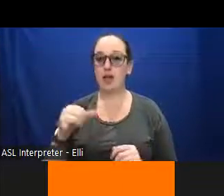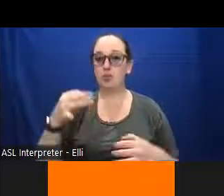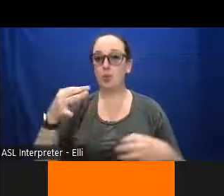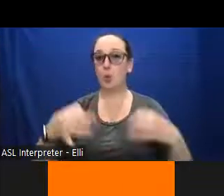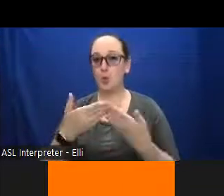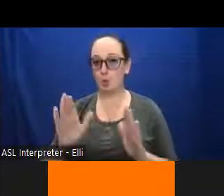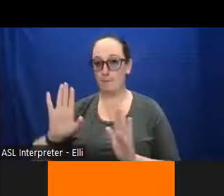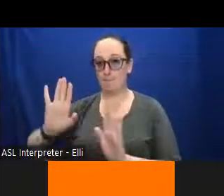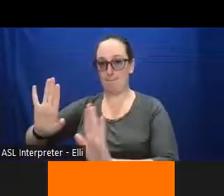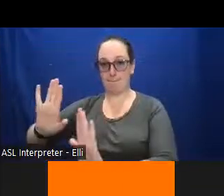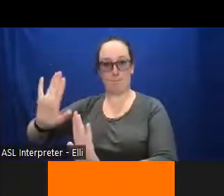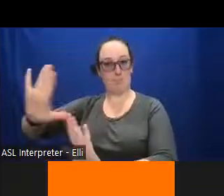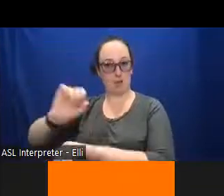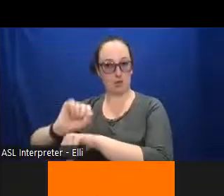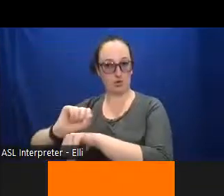courtroom.